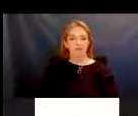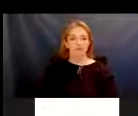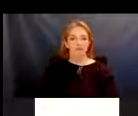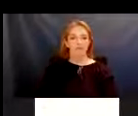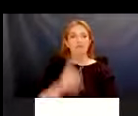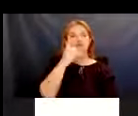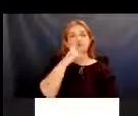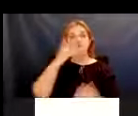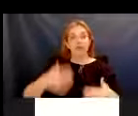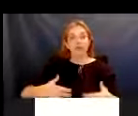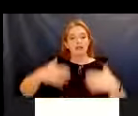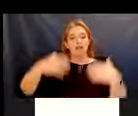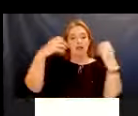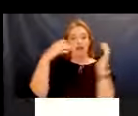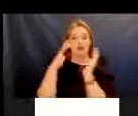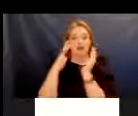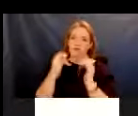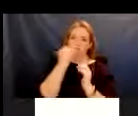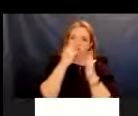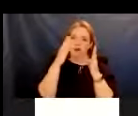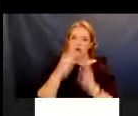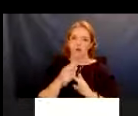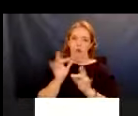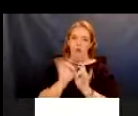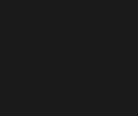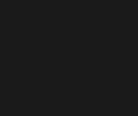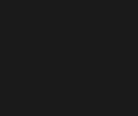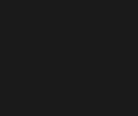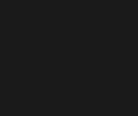Red towers take licks, wrong man off.